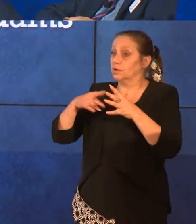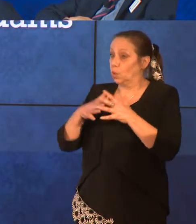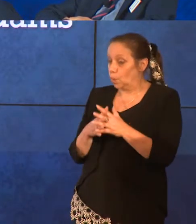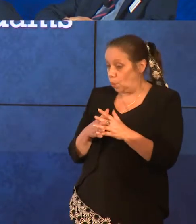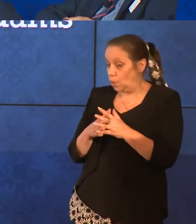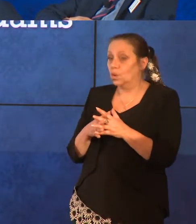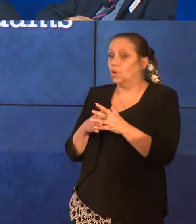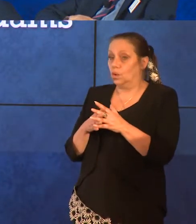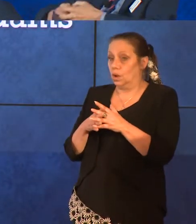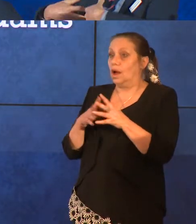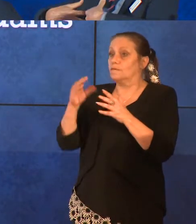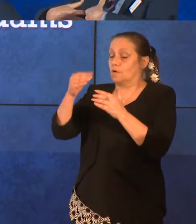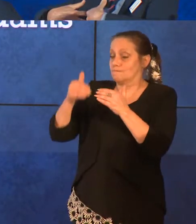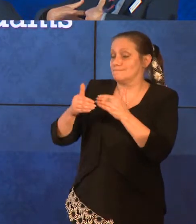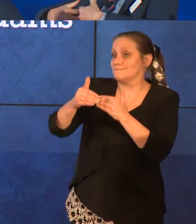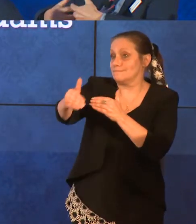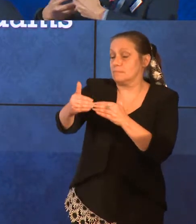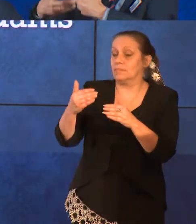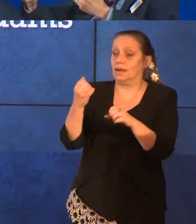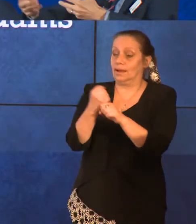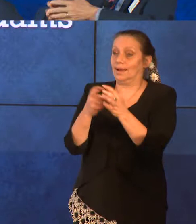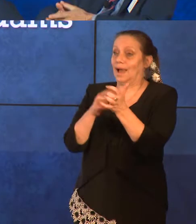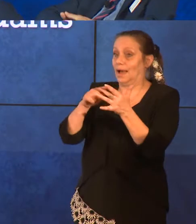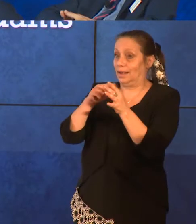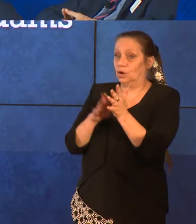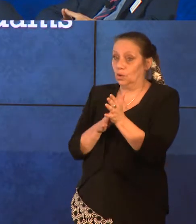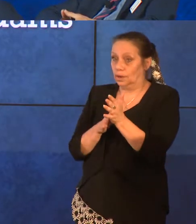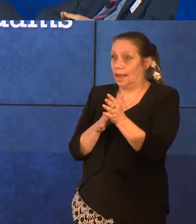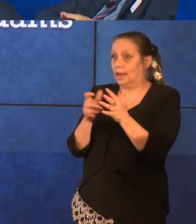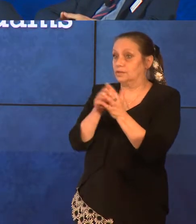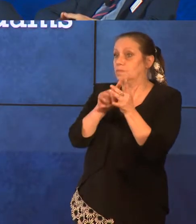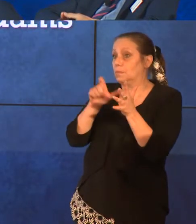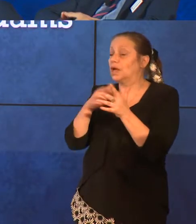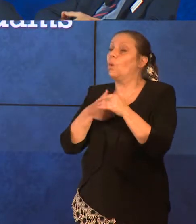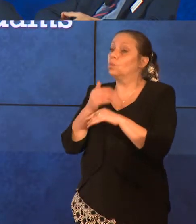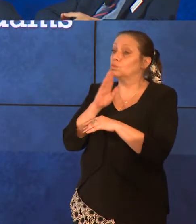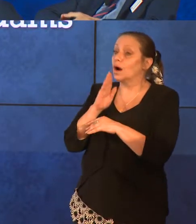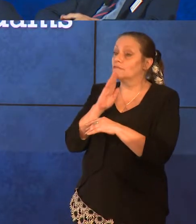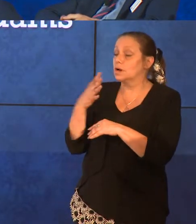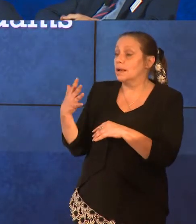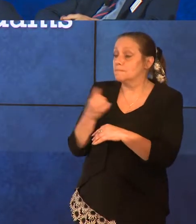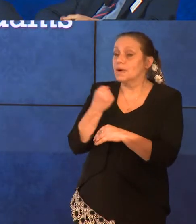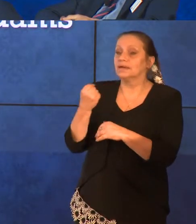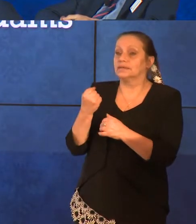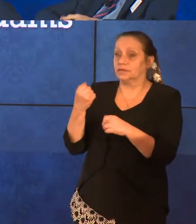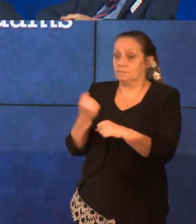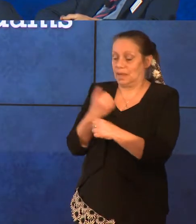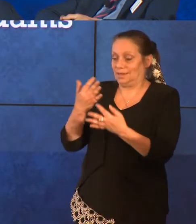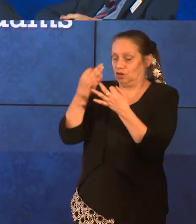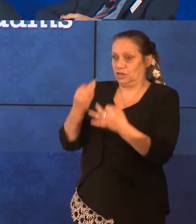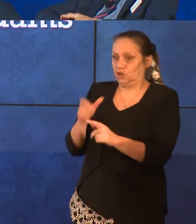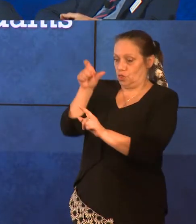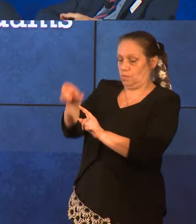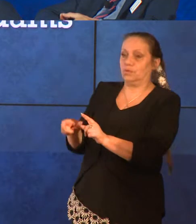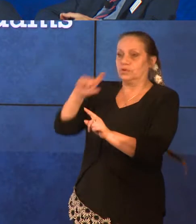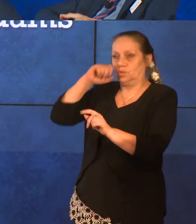from then, guardians, whether it's us as the public guardian or private guardians, will be required to make decisions that the person would have